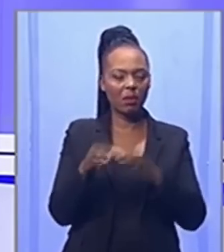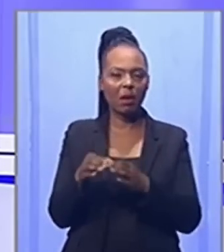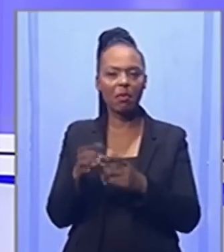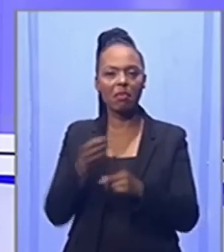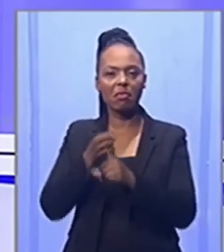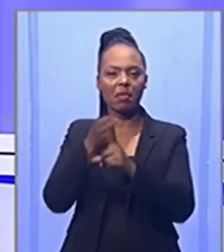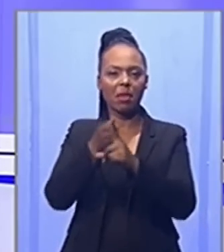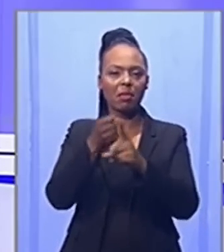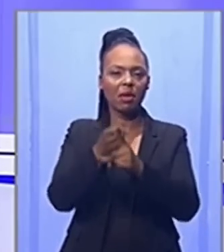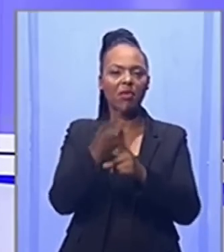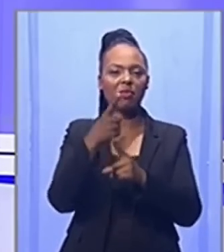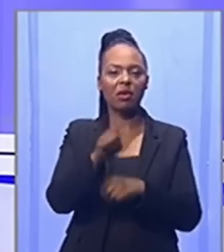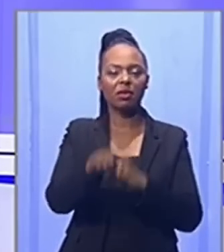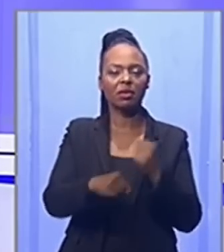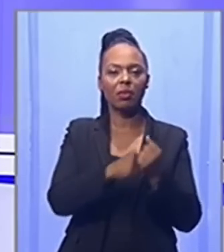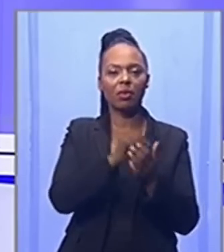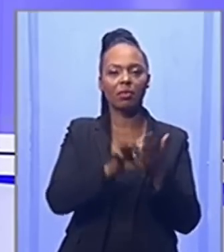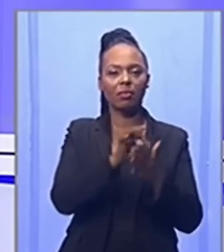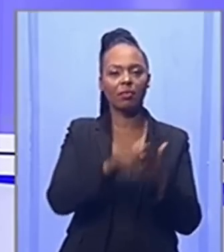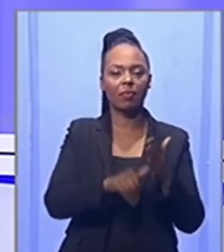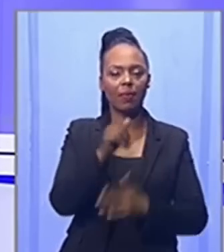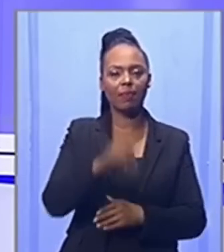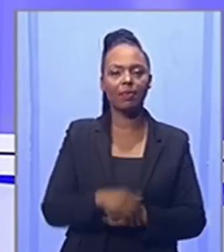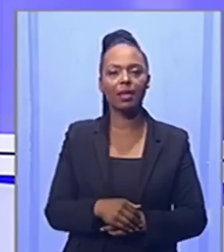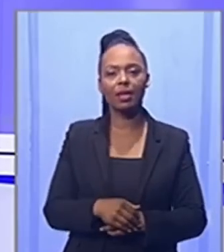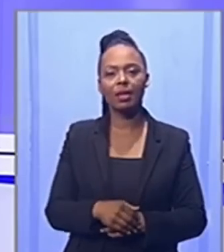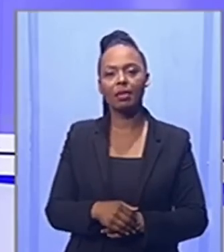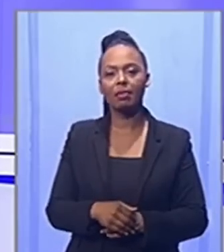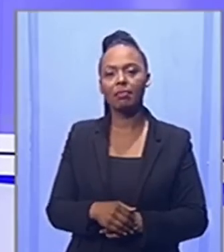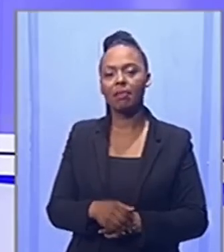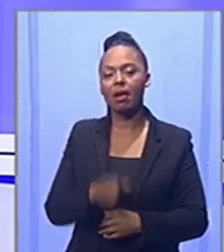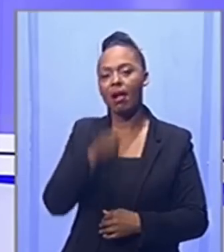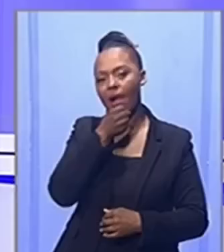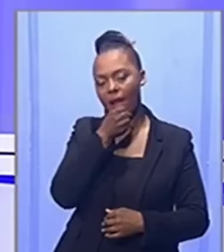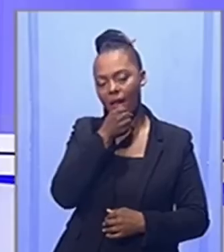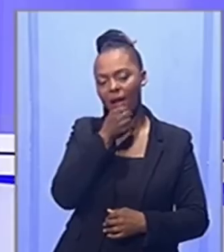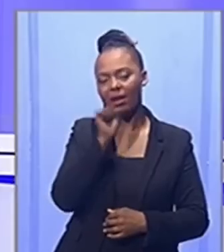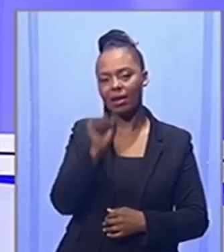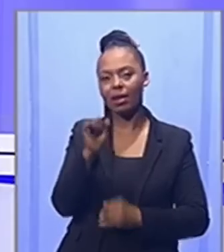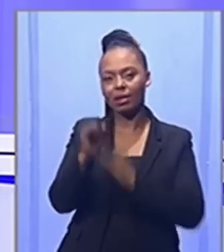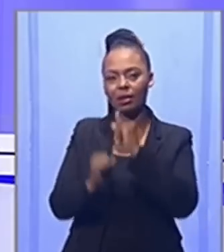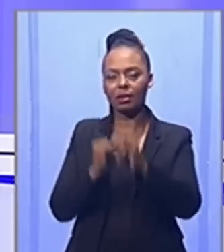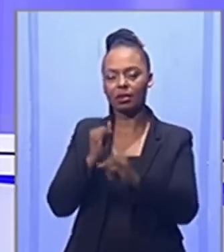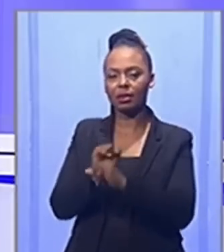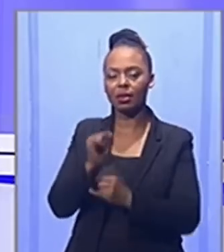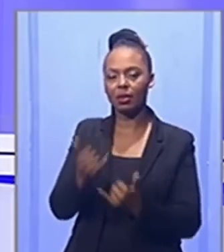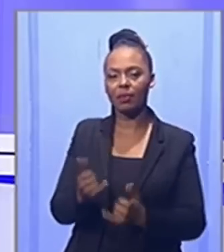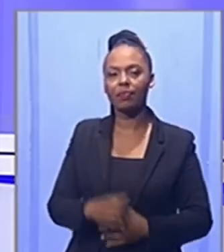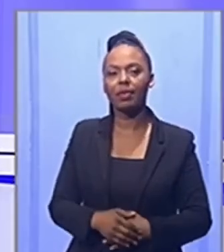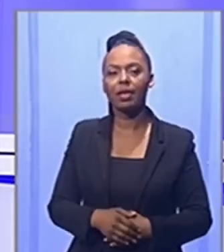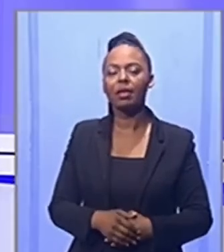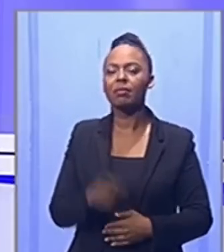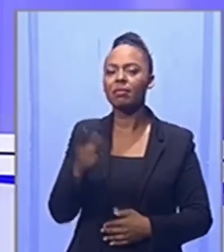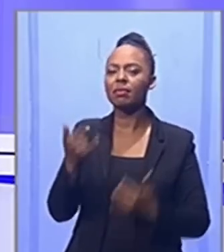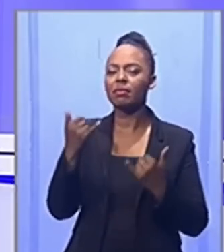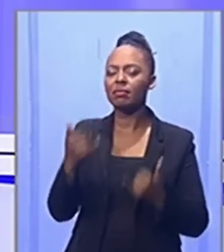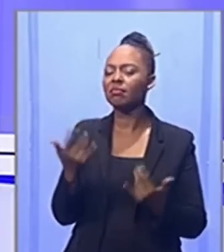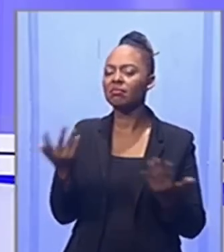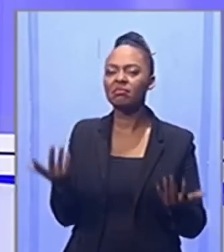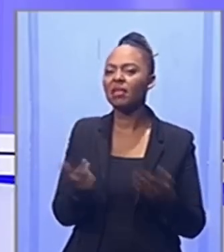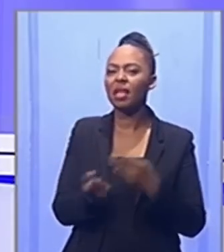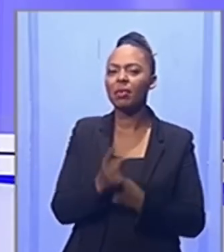le moqolotsi wa rona wa ditabeng tsa matjhaba e leng ditaba tshotezi a le Zimbabwe. Ditaba ra o amoela ditabeng tsa rona ngwaneso ebe moya o fokela